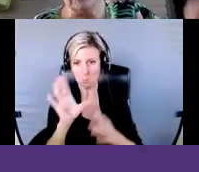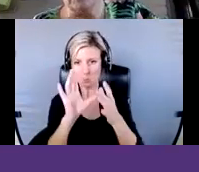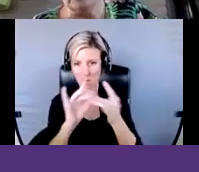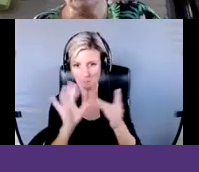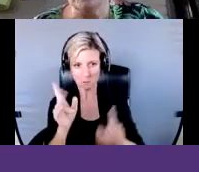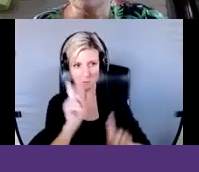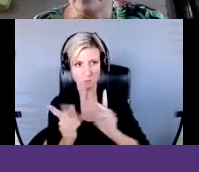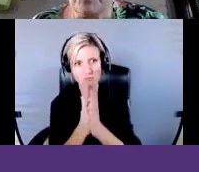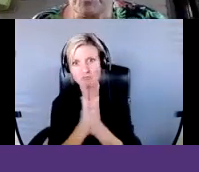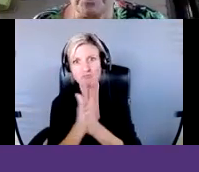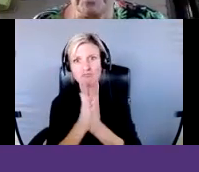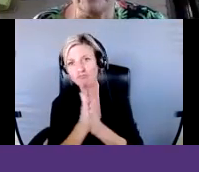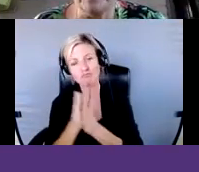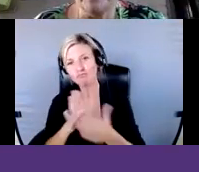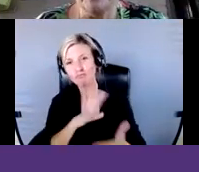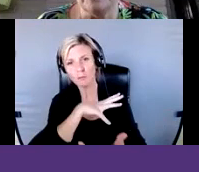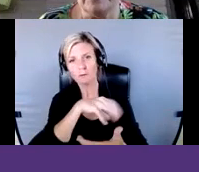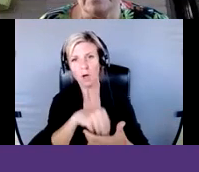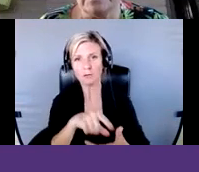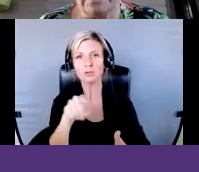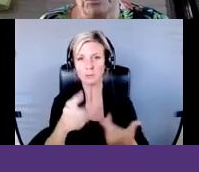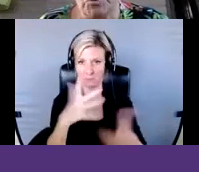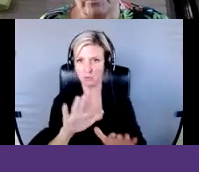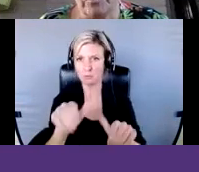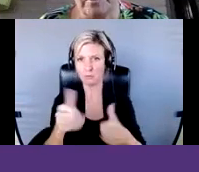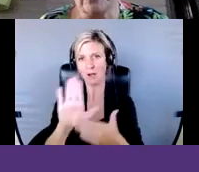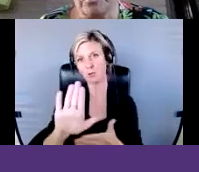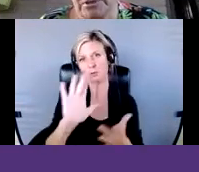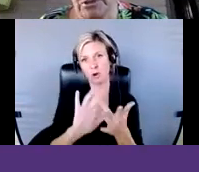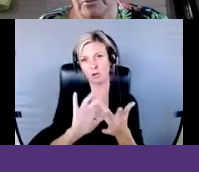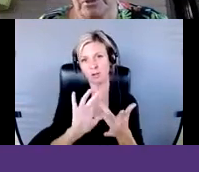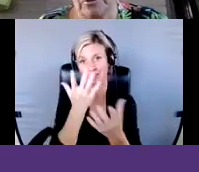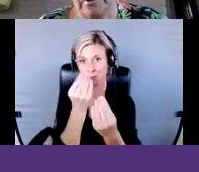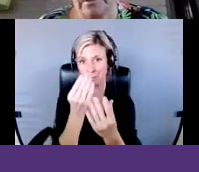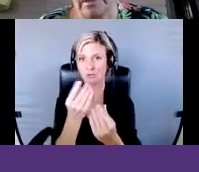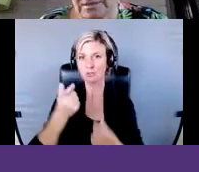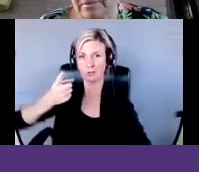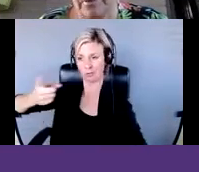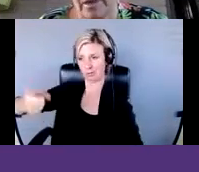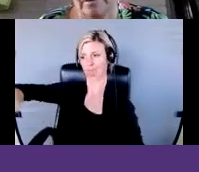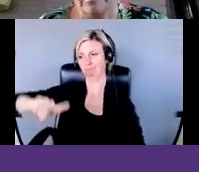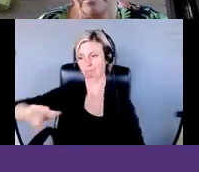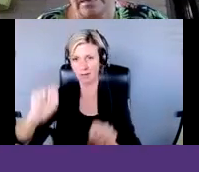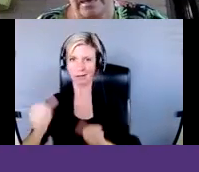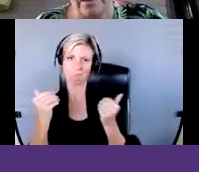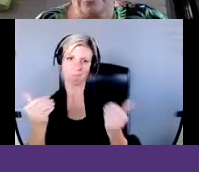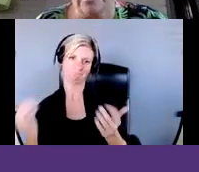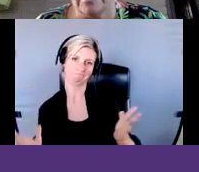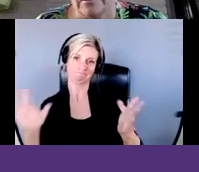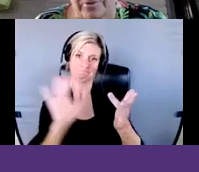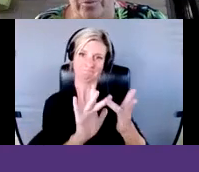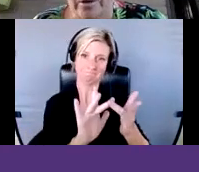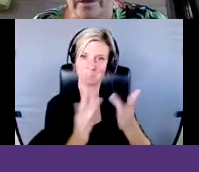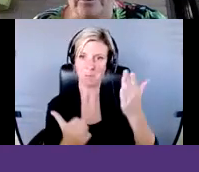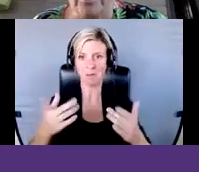contact information that you have provided, that it becomes a touch point for people to reach out to you and see if they can be engaged in